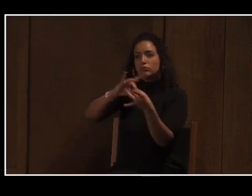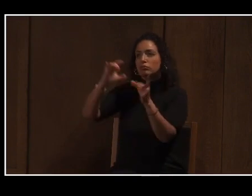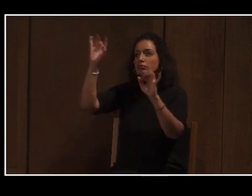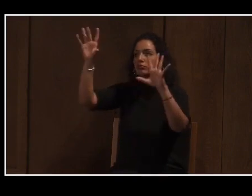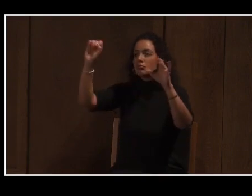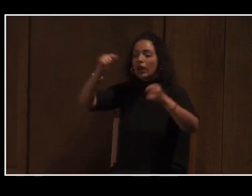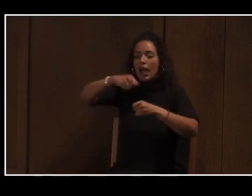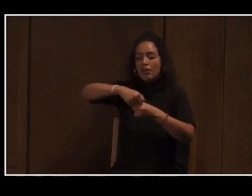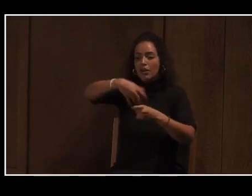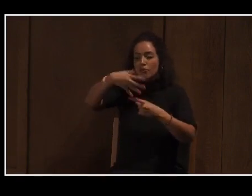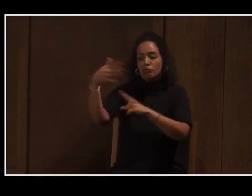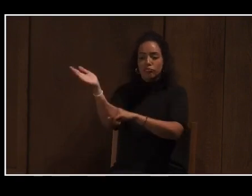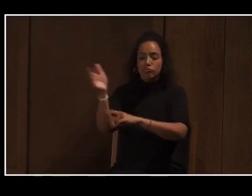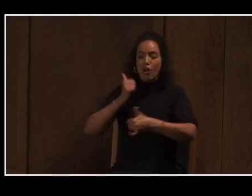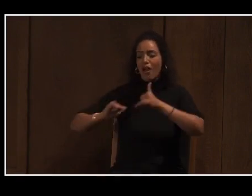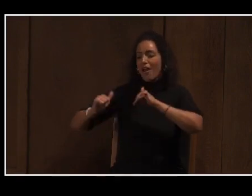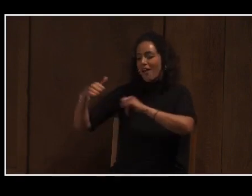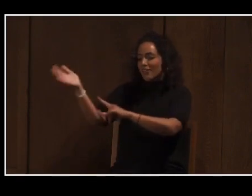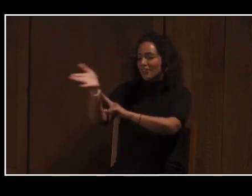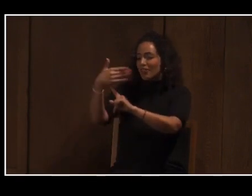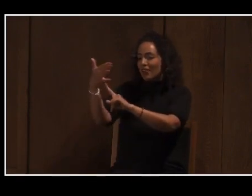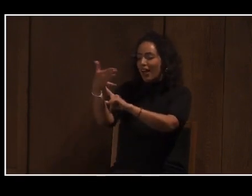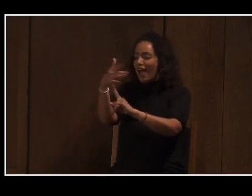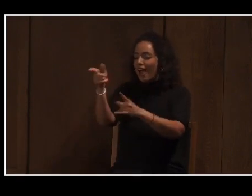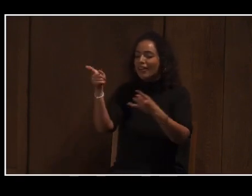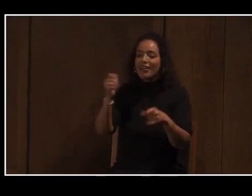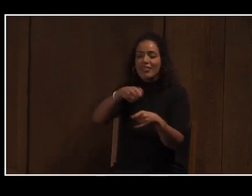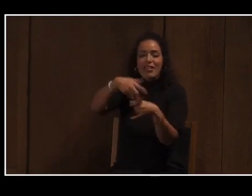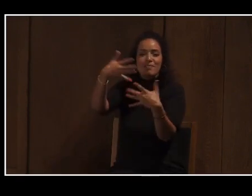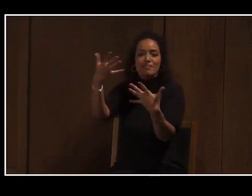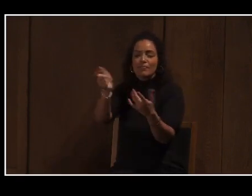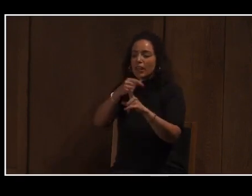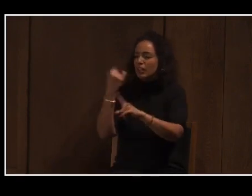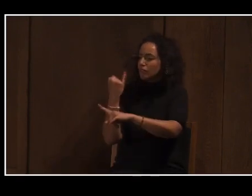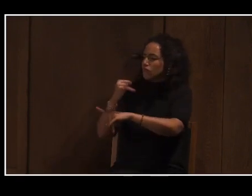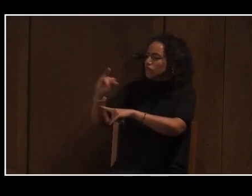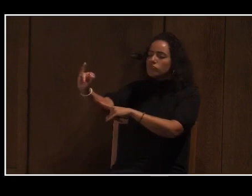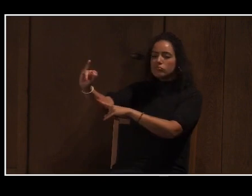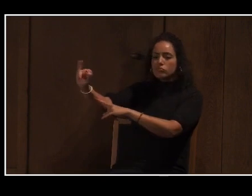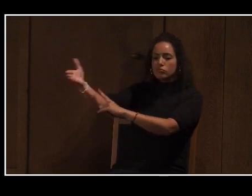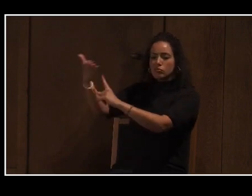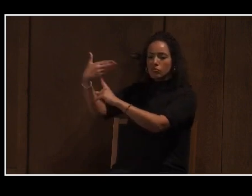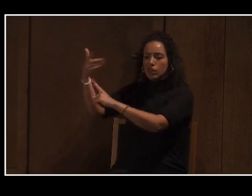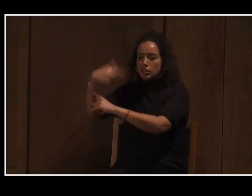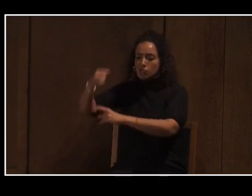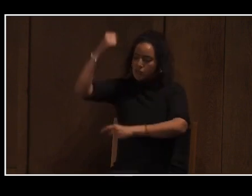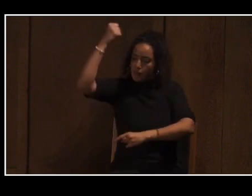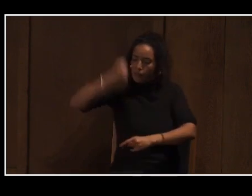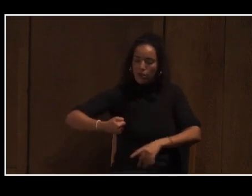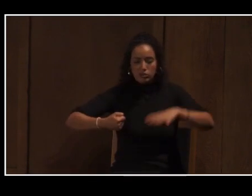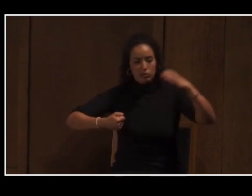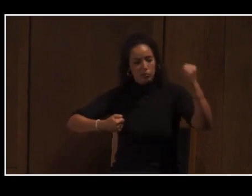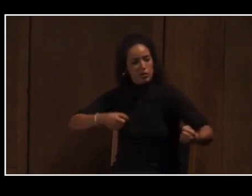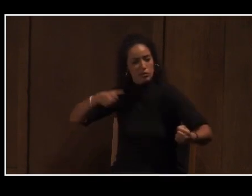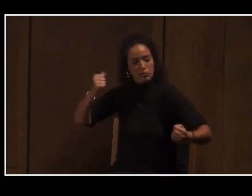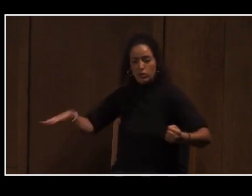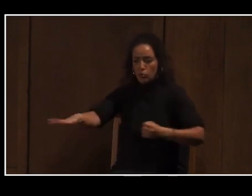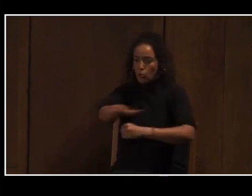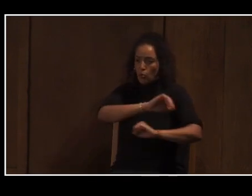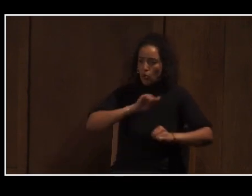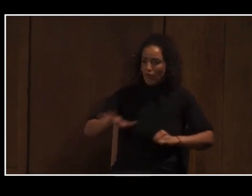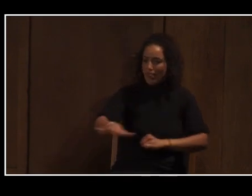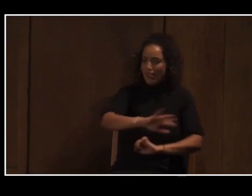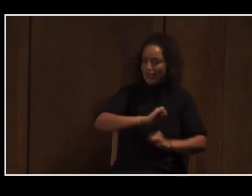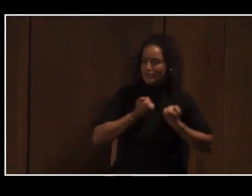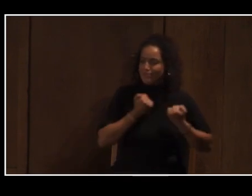flag, planted in the cane field in defiance of the flags that have been planted on and across our lands. Lee Rose is a